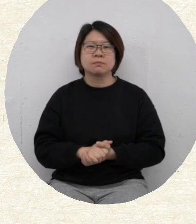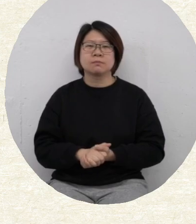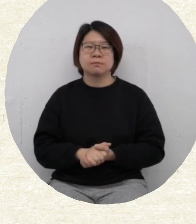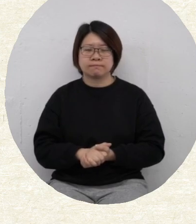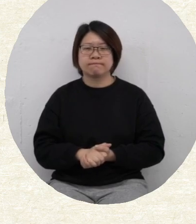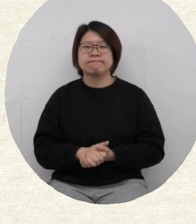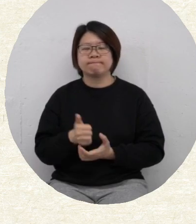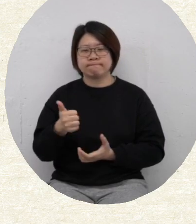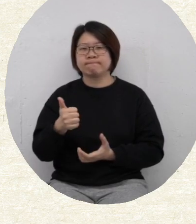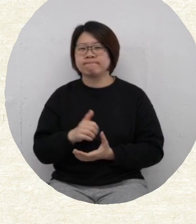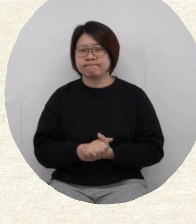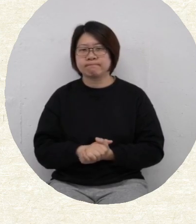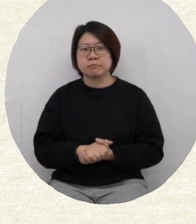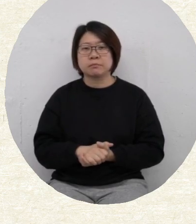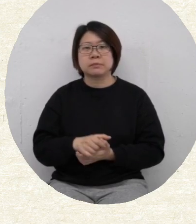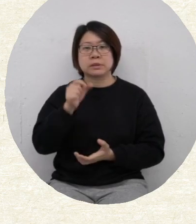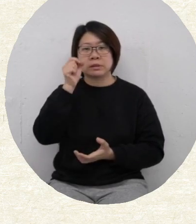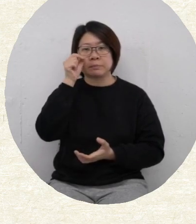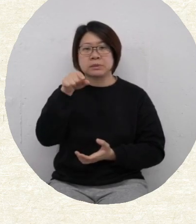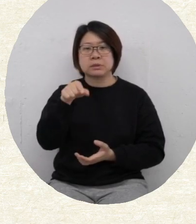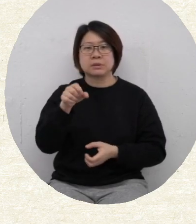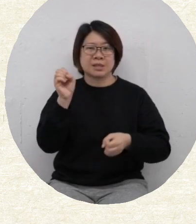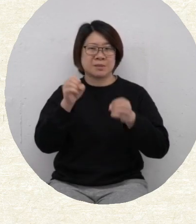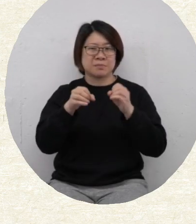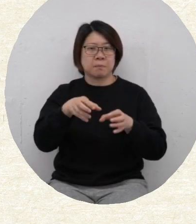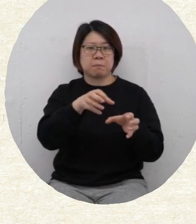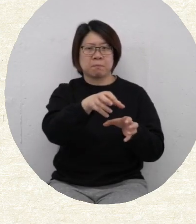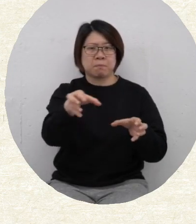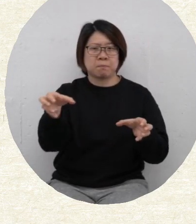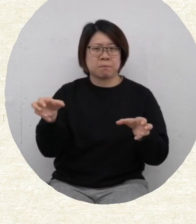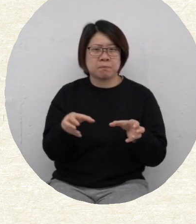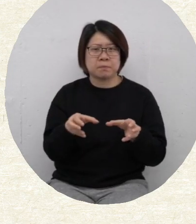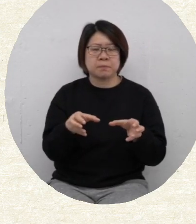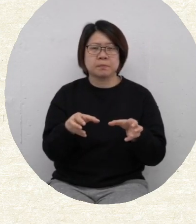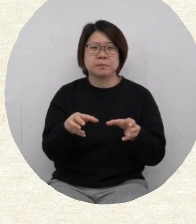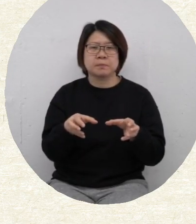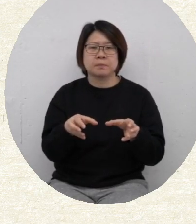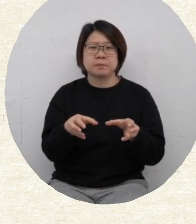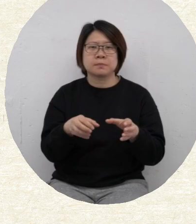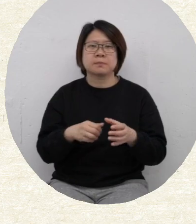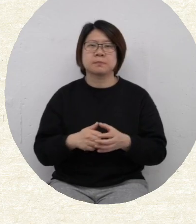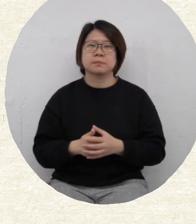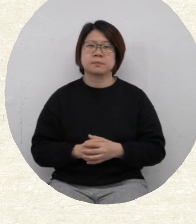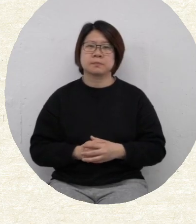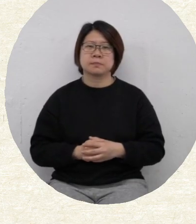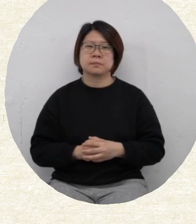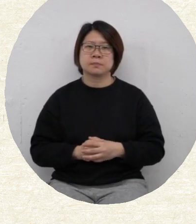of reflect what's around us, it inevitably speaks about that.